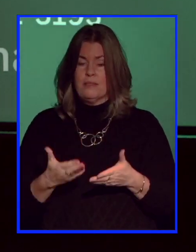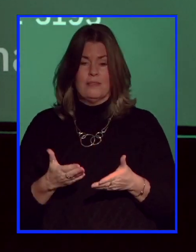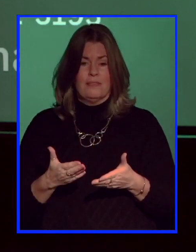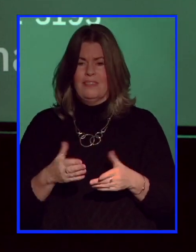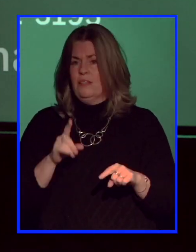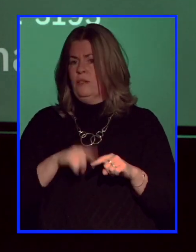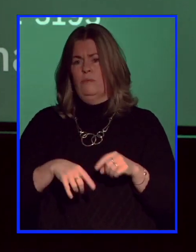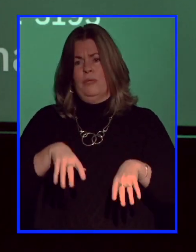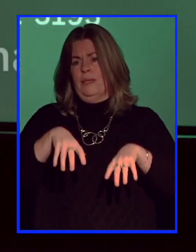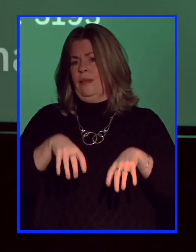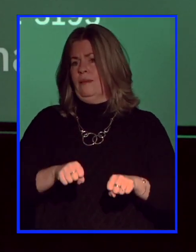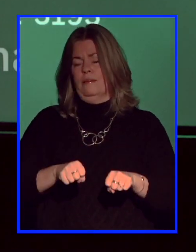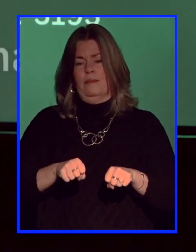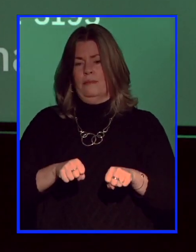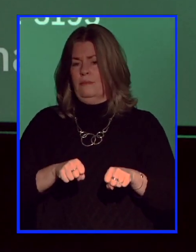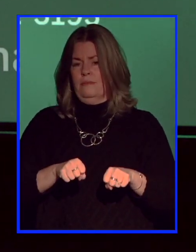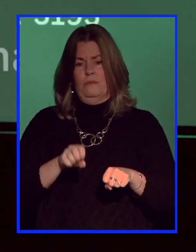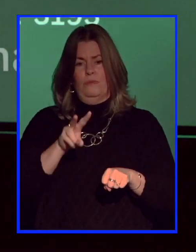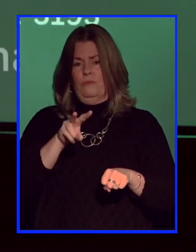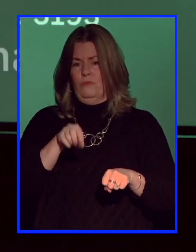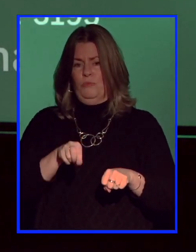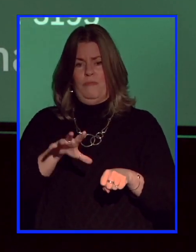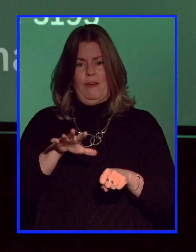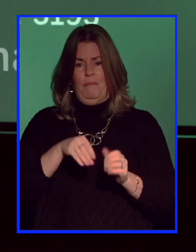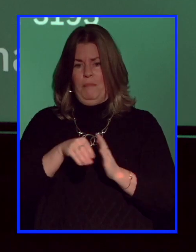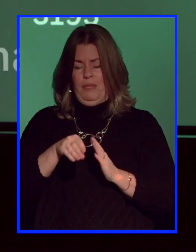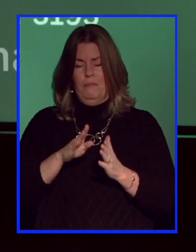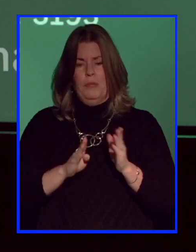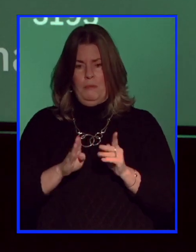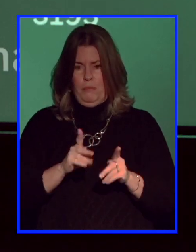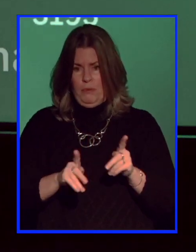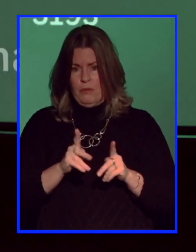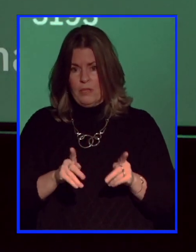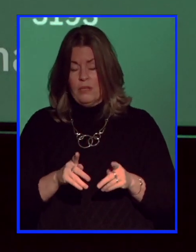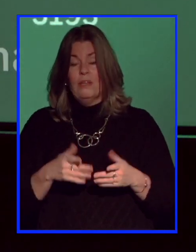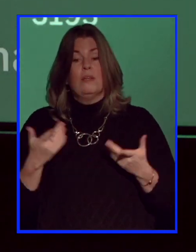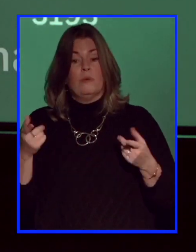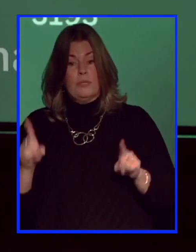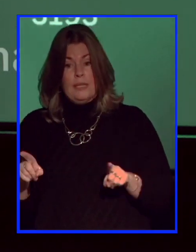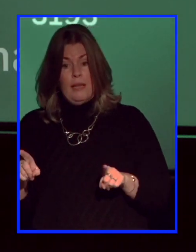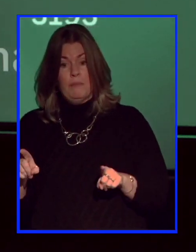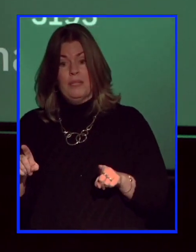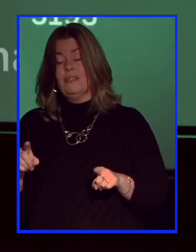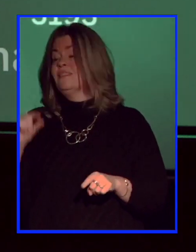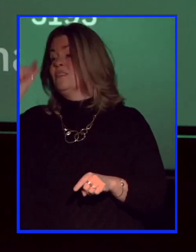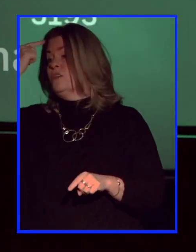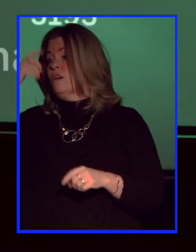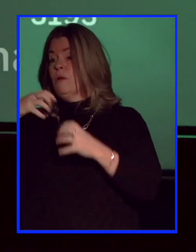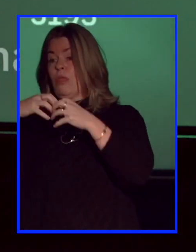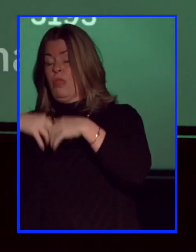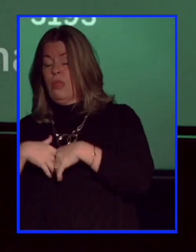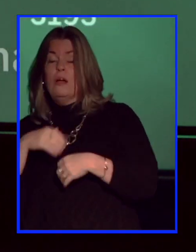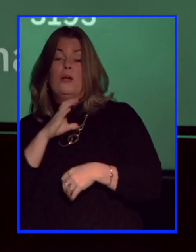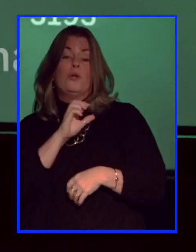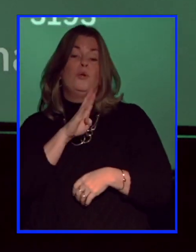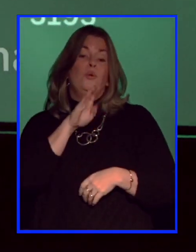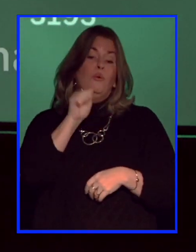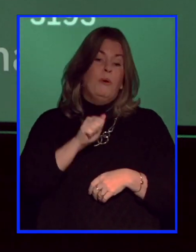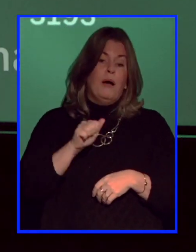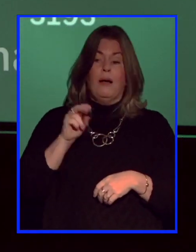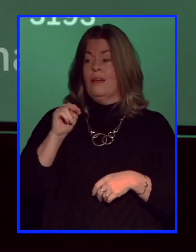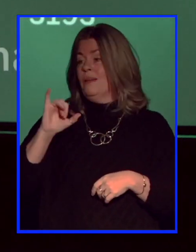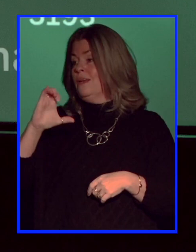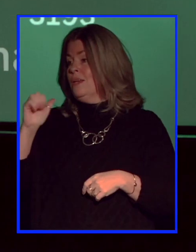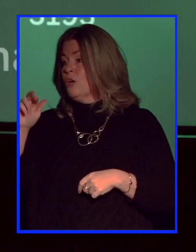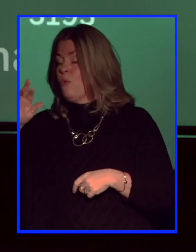2.5 million people. What's one of the causes? A major cause is the collapse of governments in Nicaragua, in Cuba, in